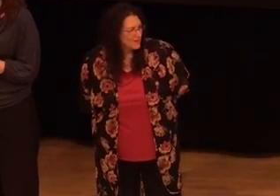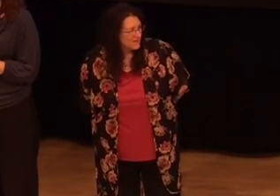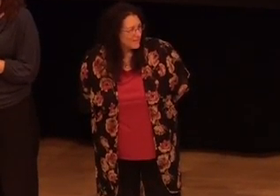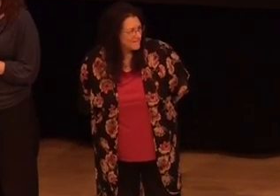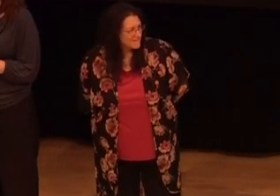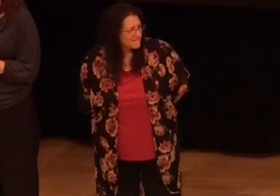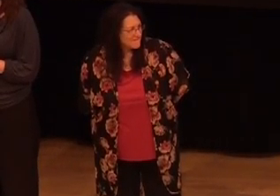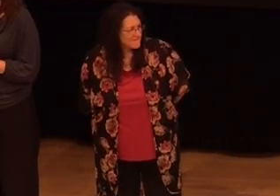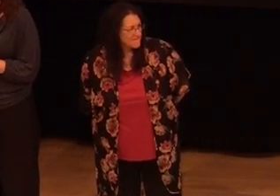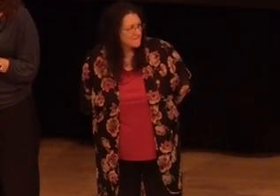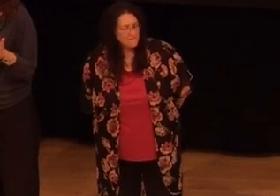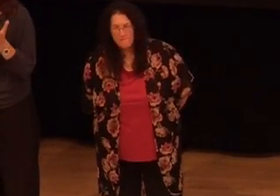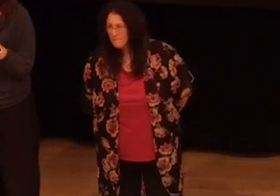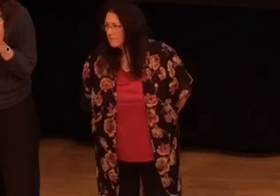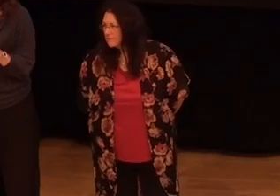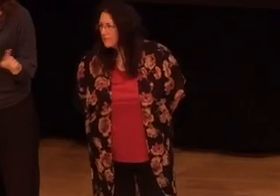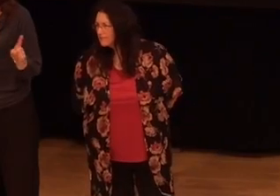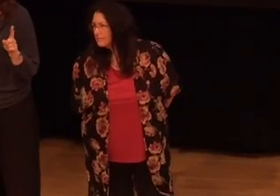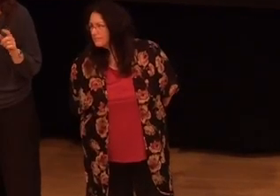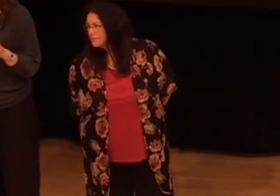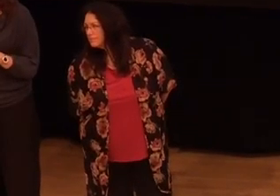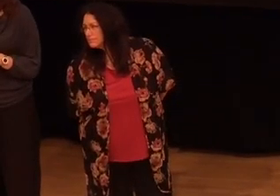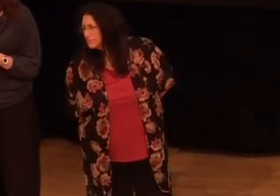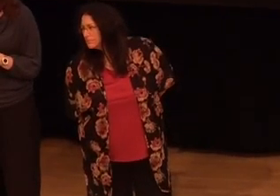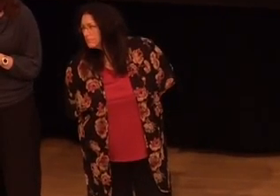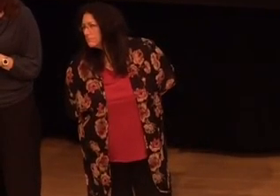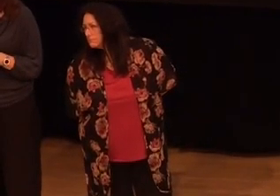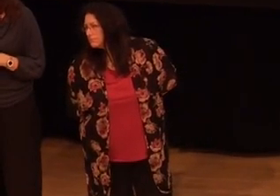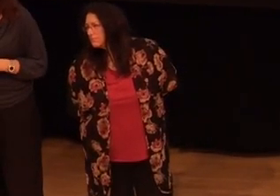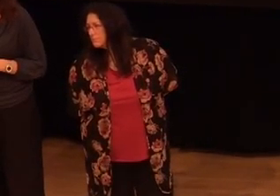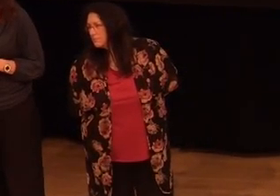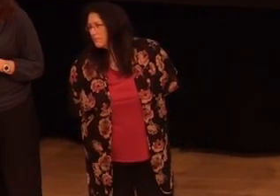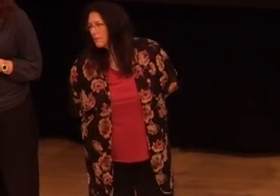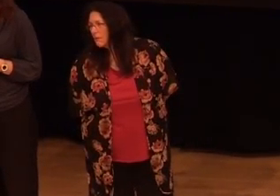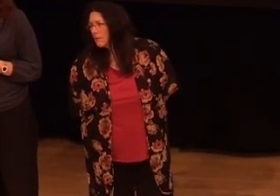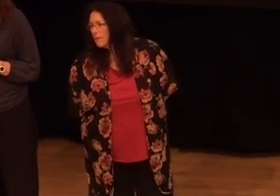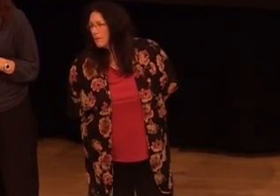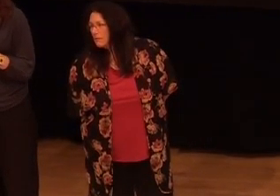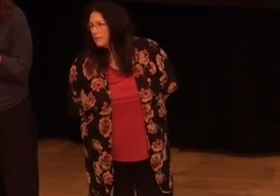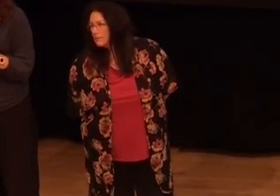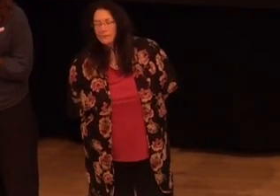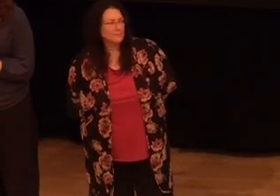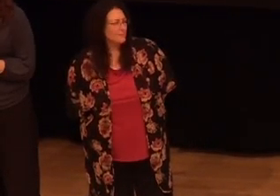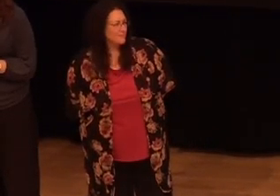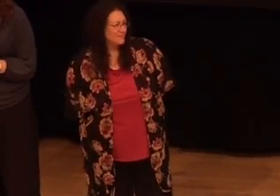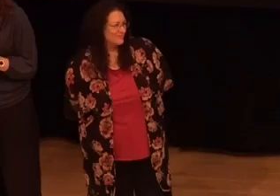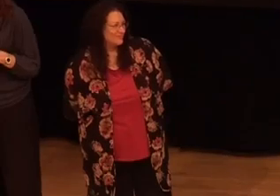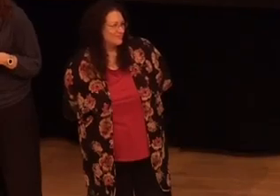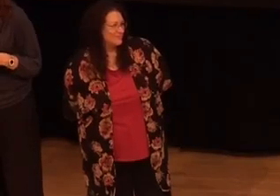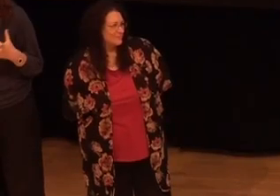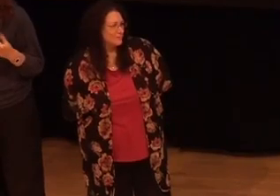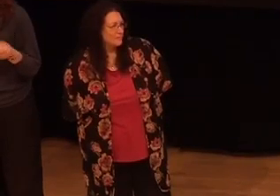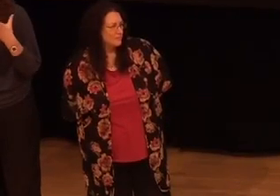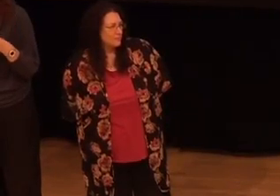go through the distributor, which means less questions for me. But you can do either, you know, and we can work it out. So we want as many of those kind of screenings